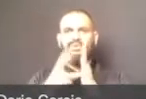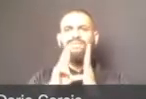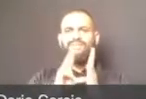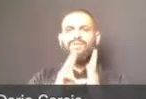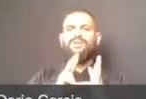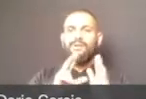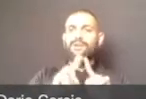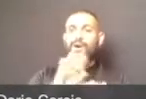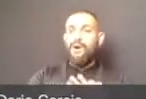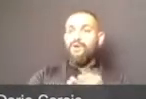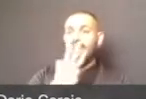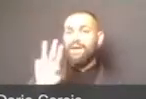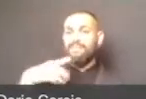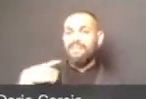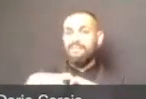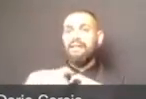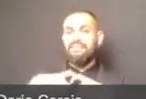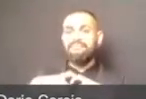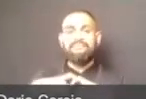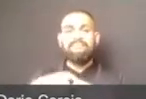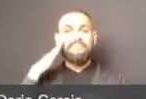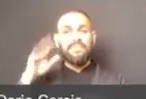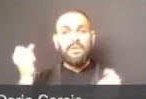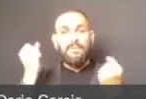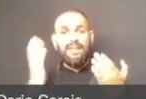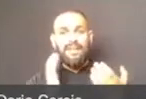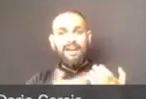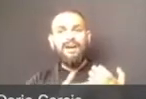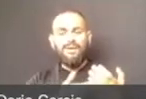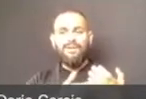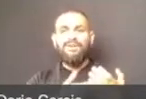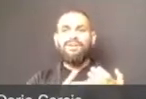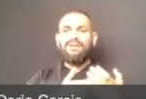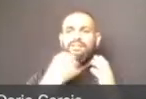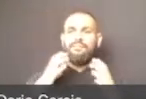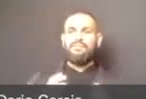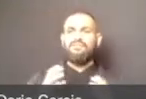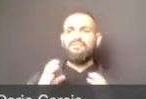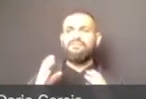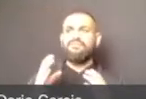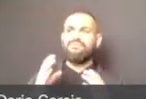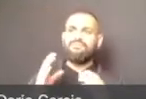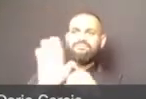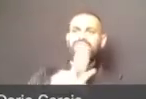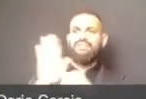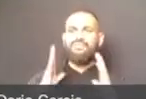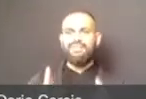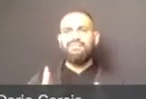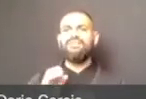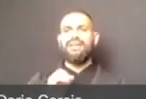in Spanish. We know that many of our commercial customers have experienced significant challenges in